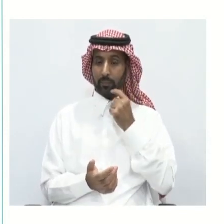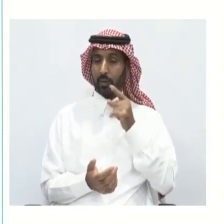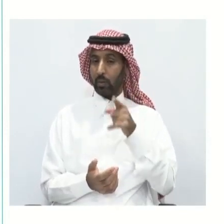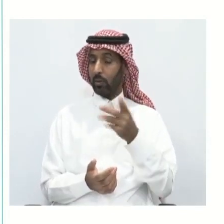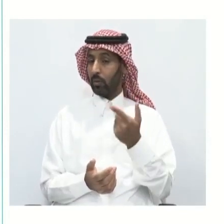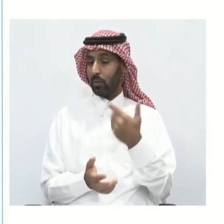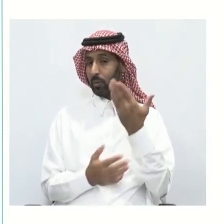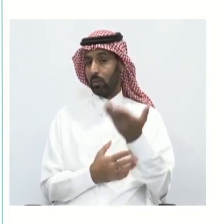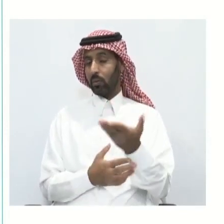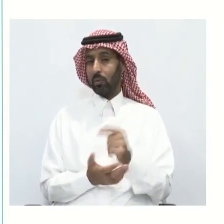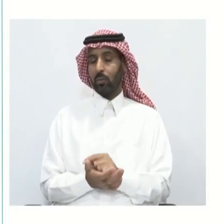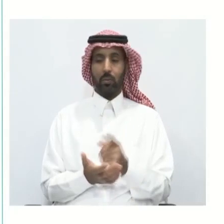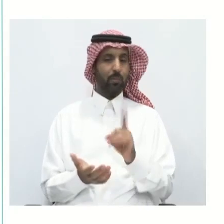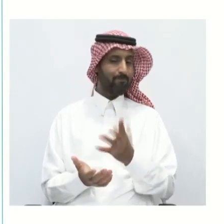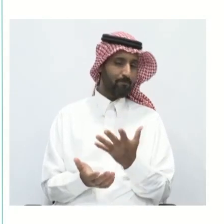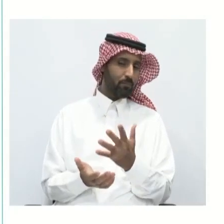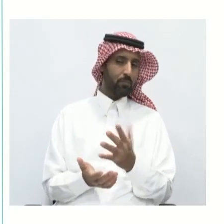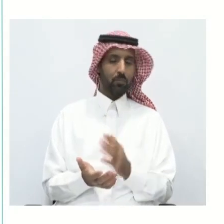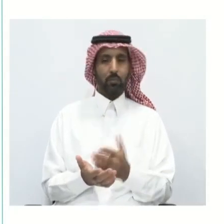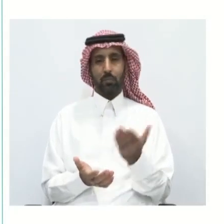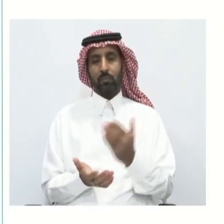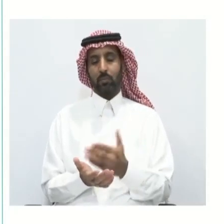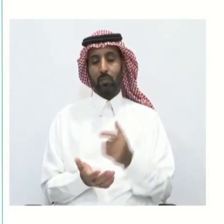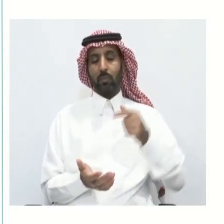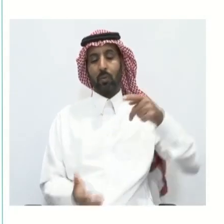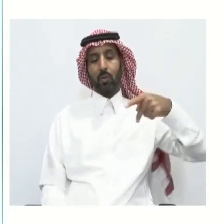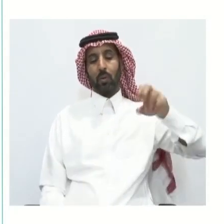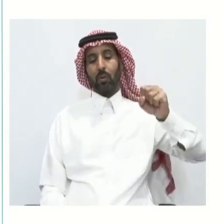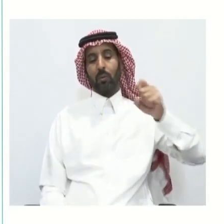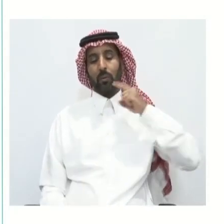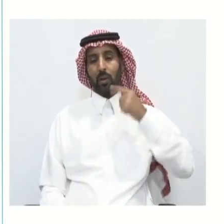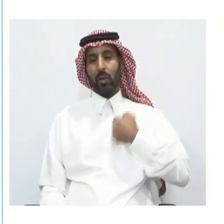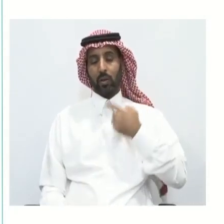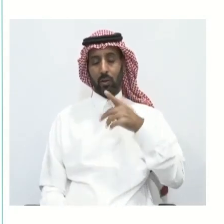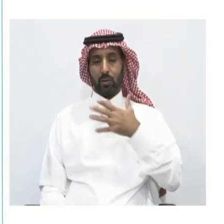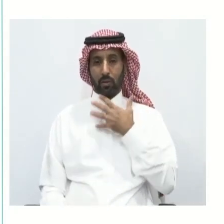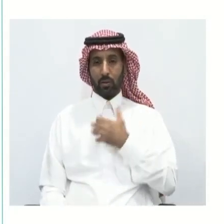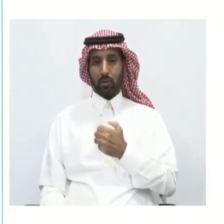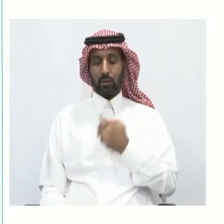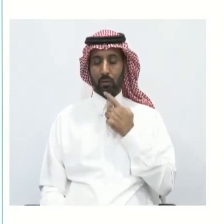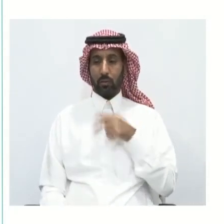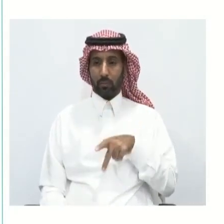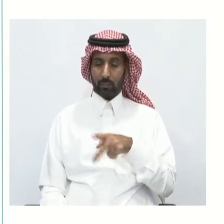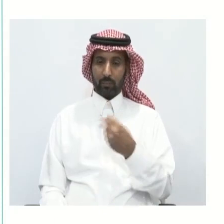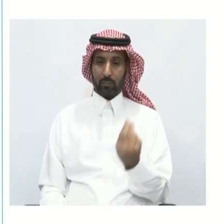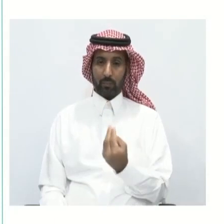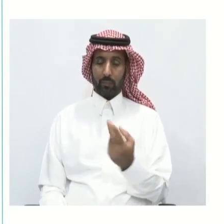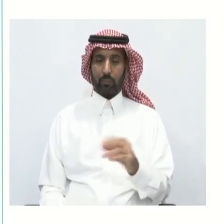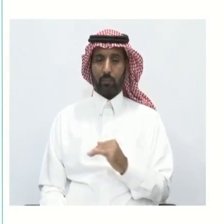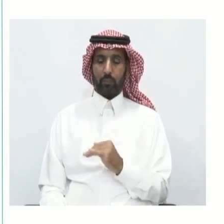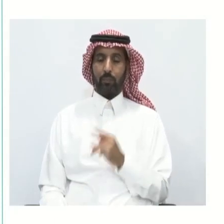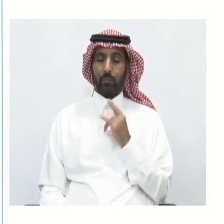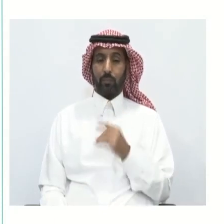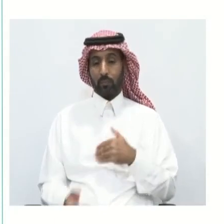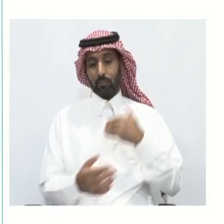I'll probably, means he's not certain. I'm going to visit my grandparents. So you can use these expressions here,